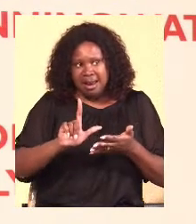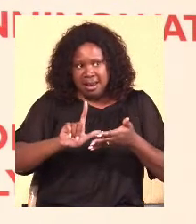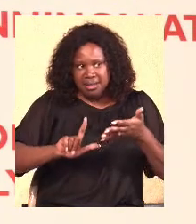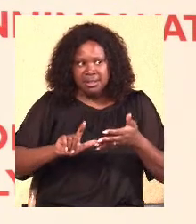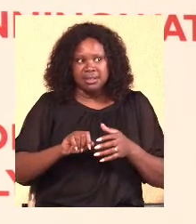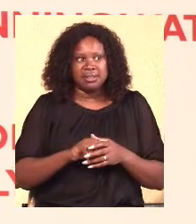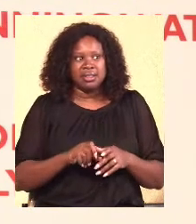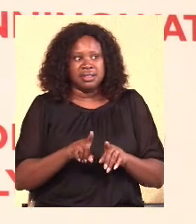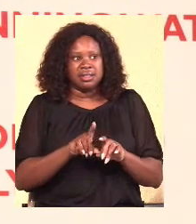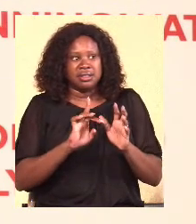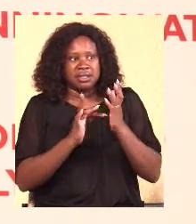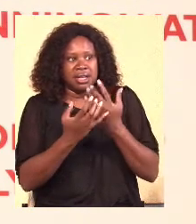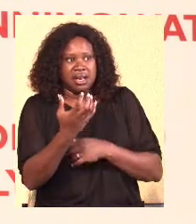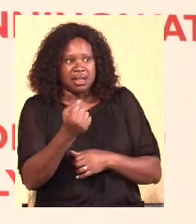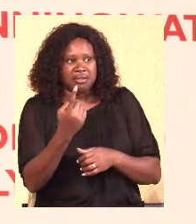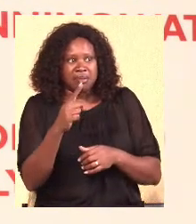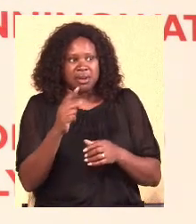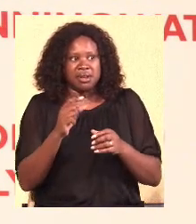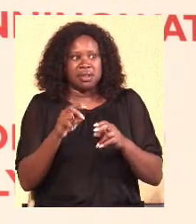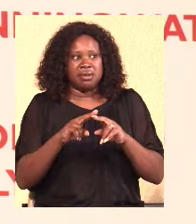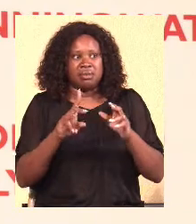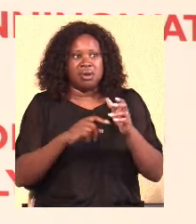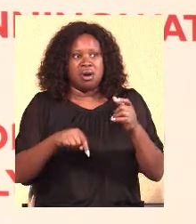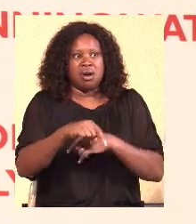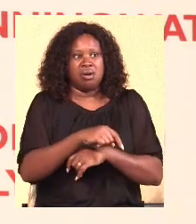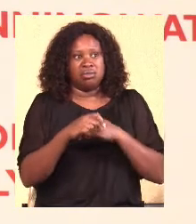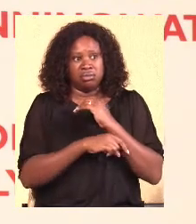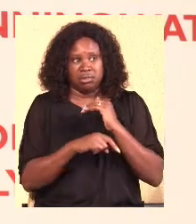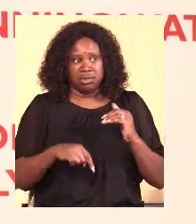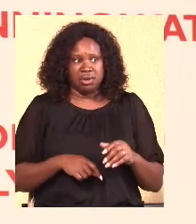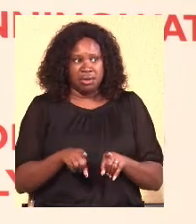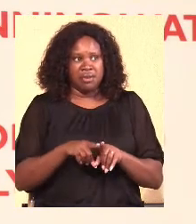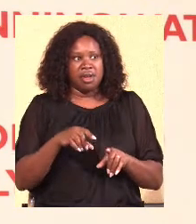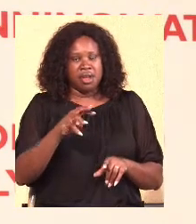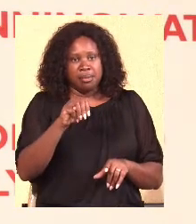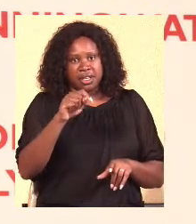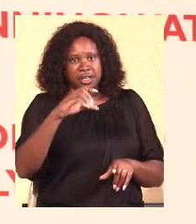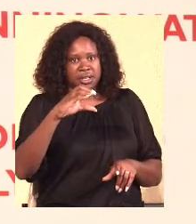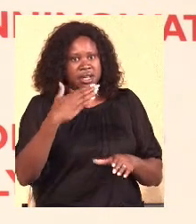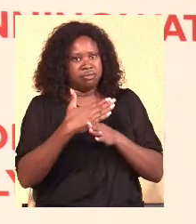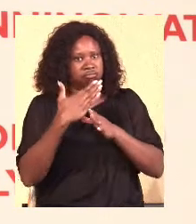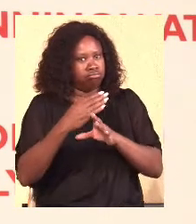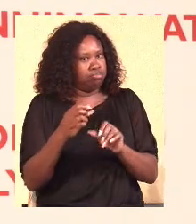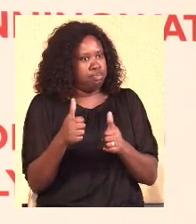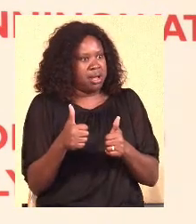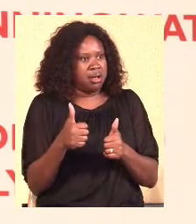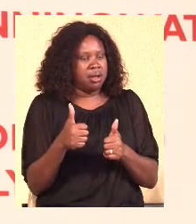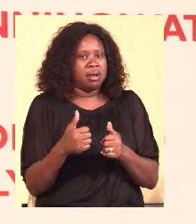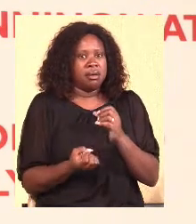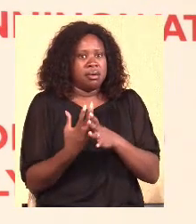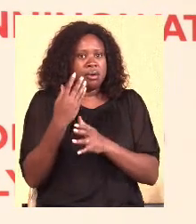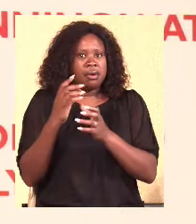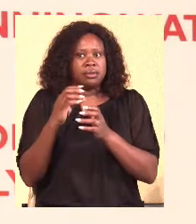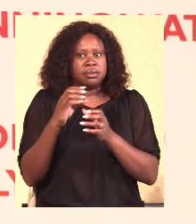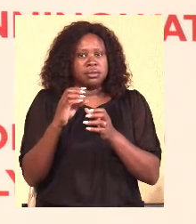cloud services are available, but they are readily outside the country. MTC have done a great job by setting up their own cloud